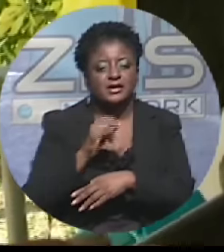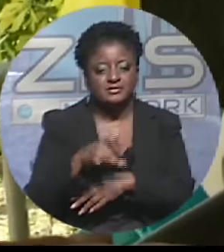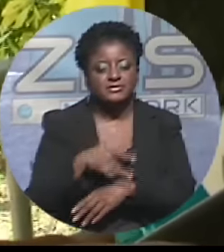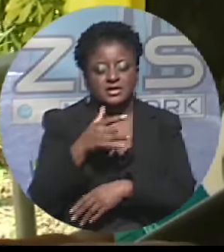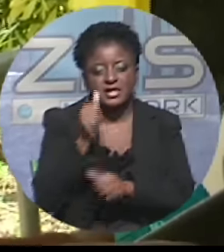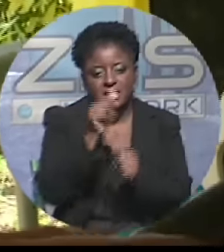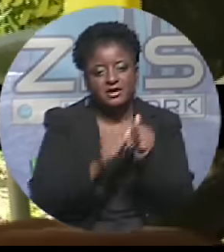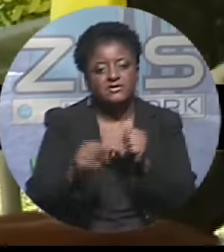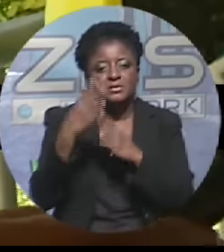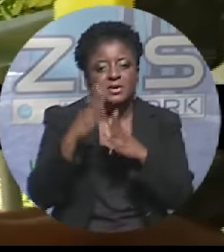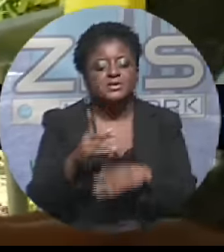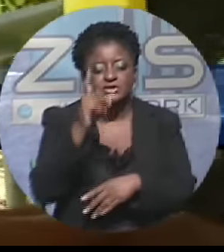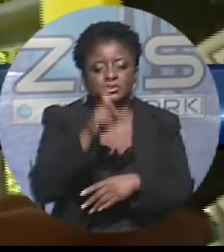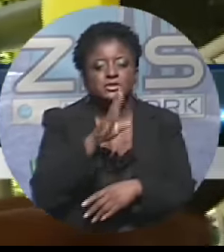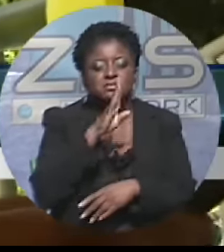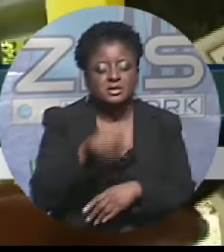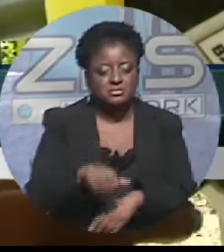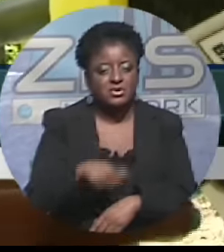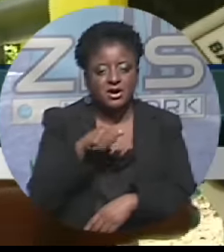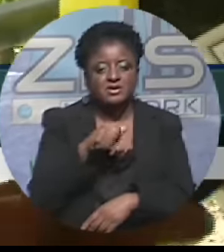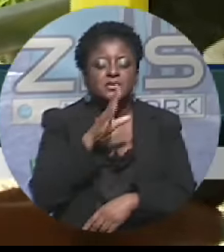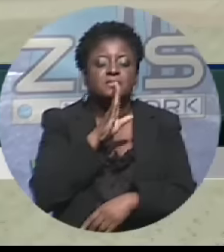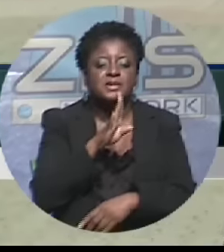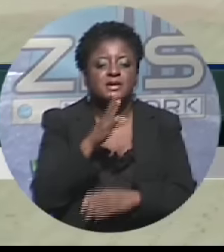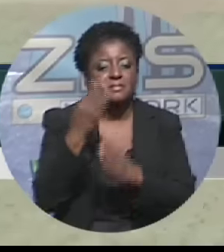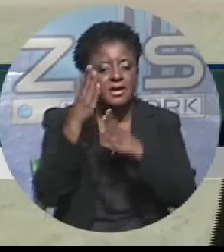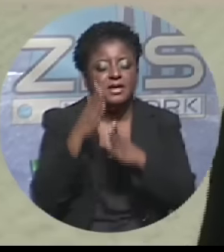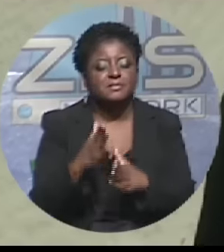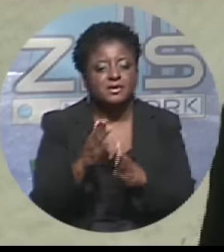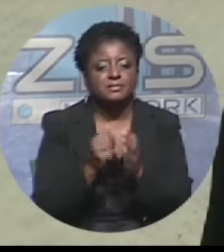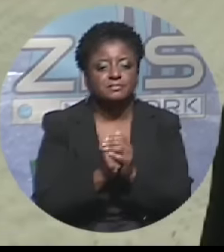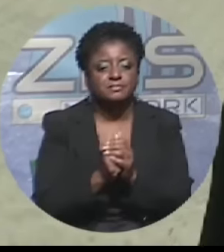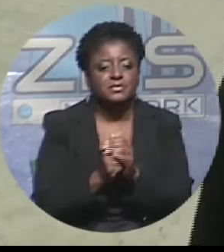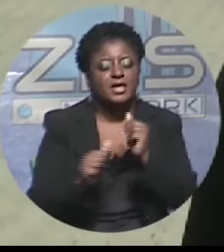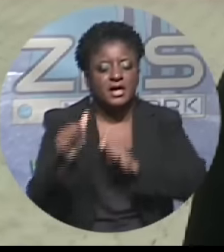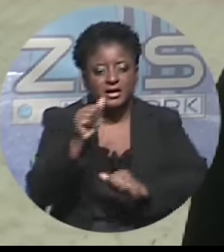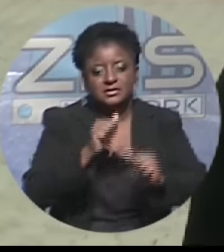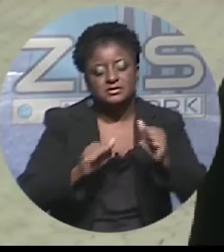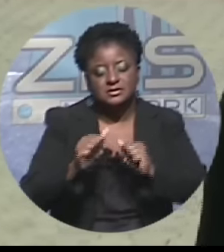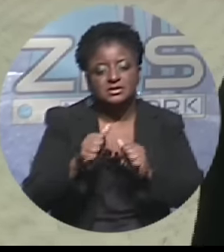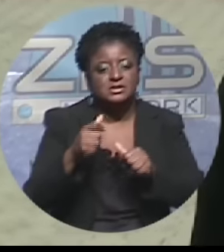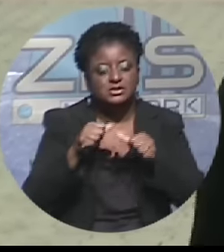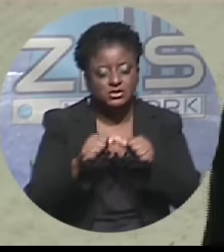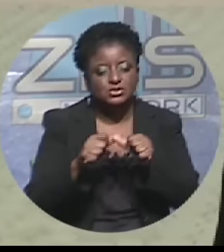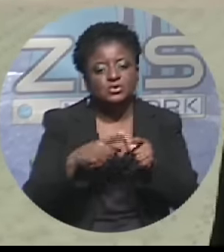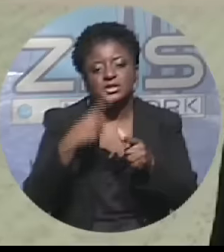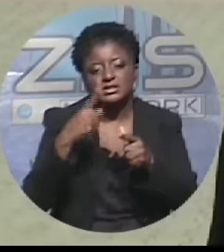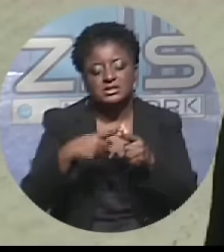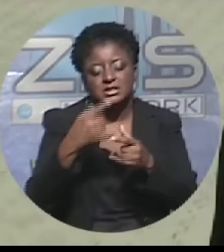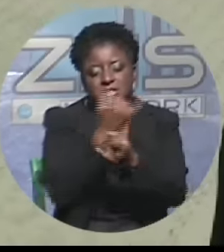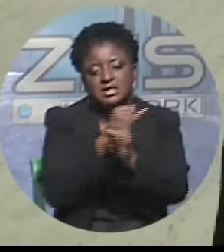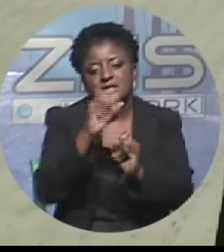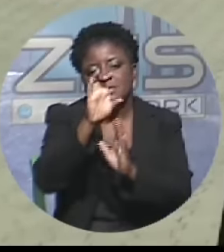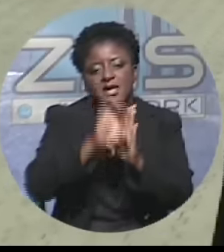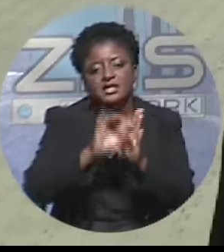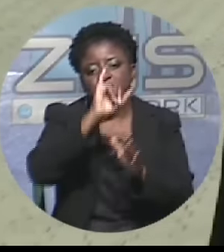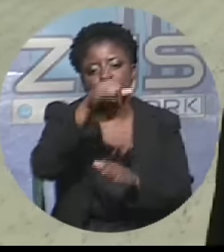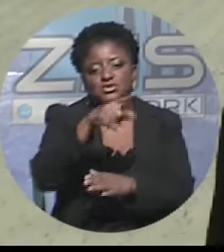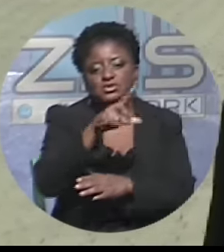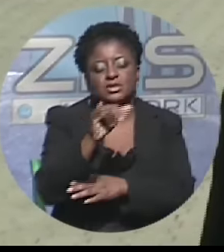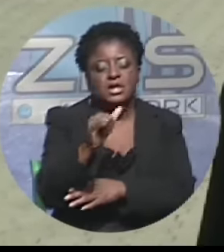Bahamian should be proud to be a Bahamian, because I'm proud to be a Bahamian. The activities will continue until independence on July 10th, as Bahamians